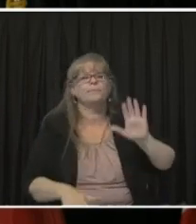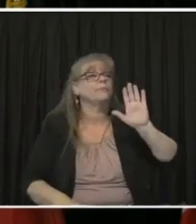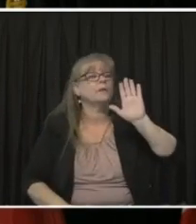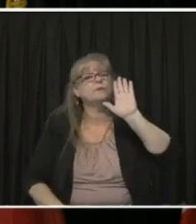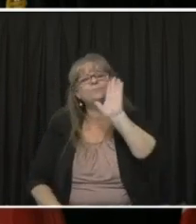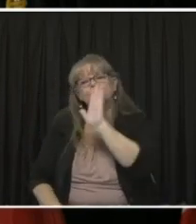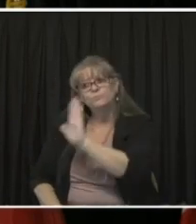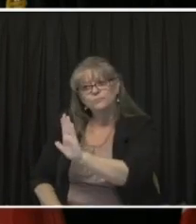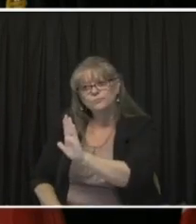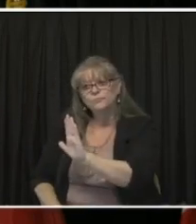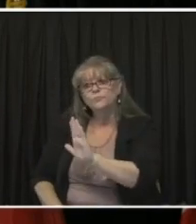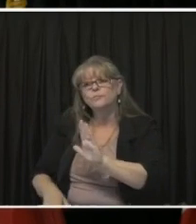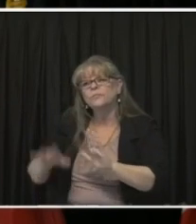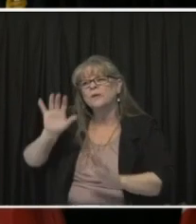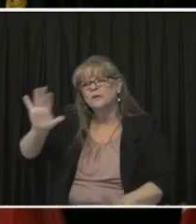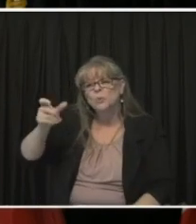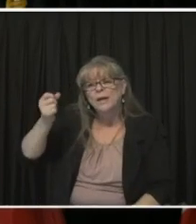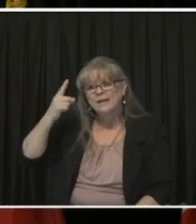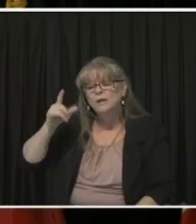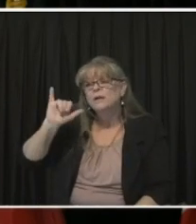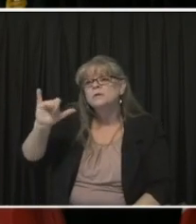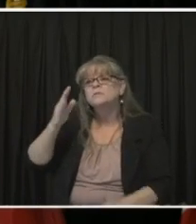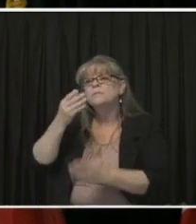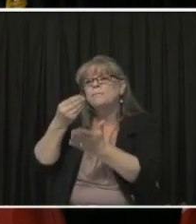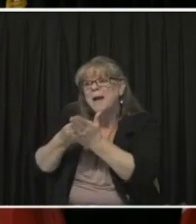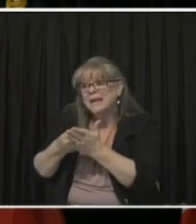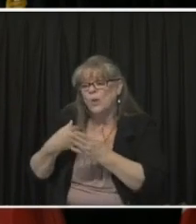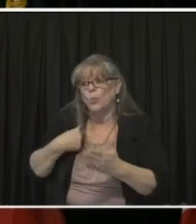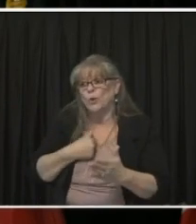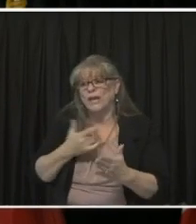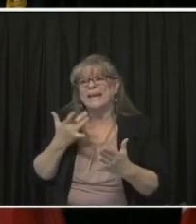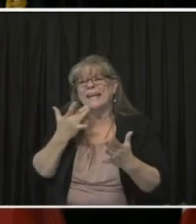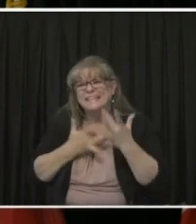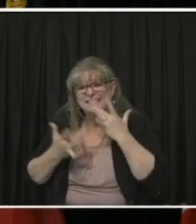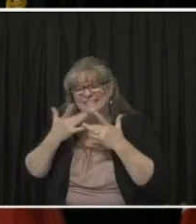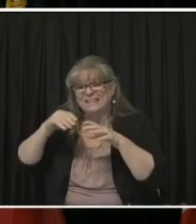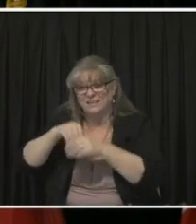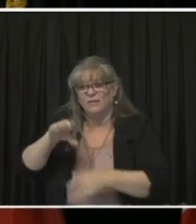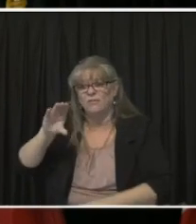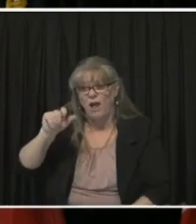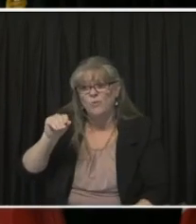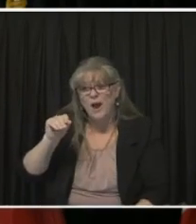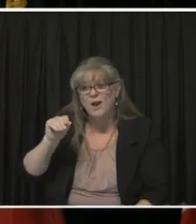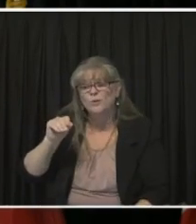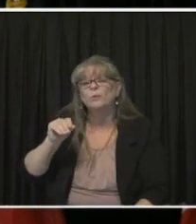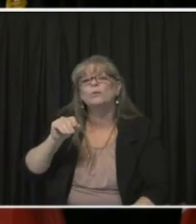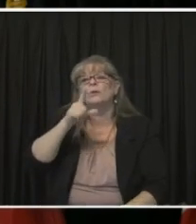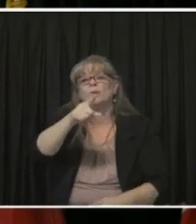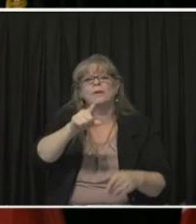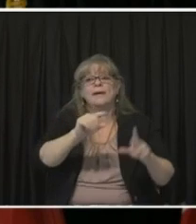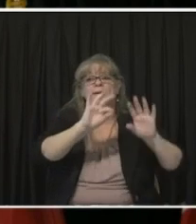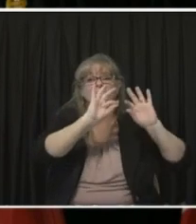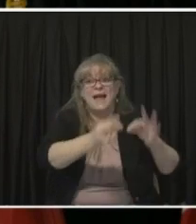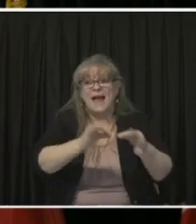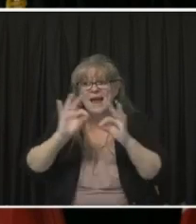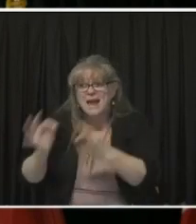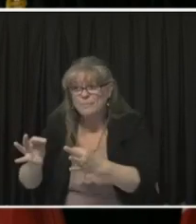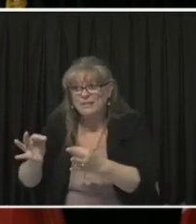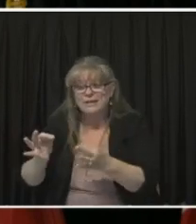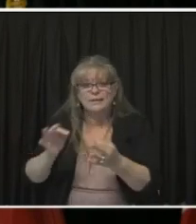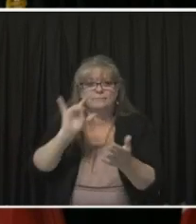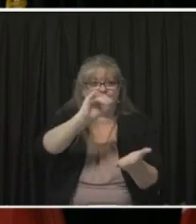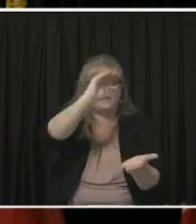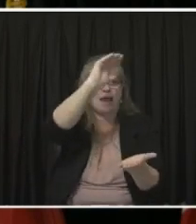tightening across the entire economy. Families who've lost an income or partial income or cutting their budgets, of course the